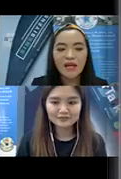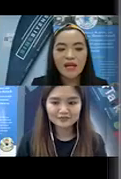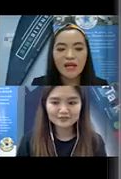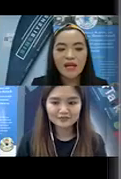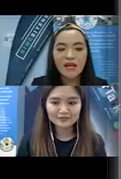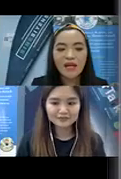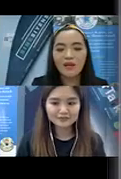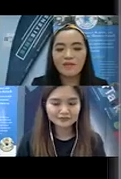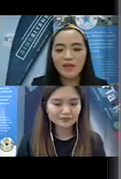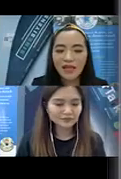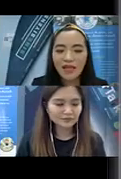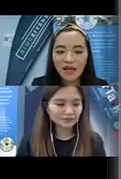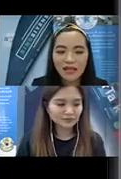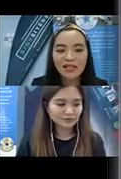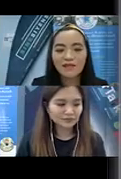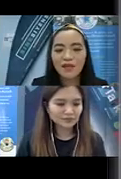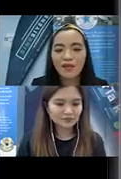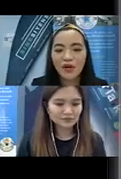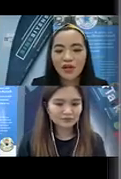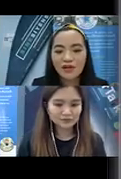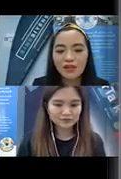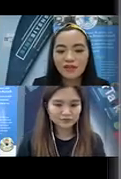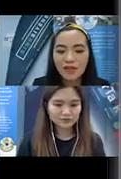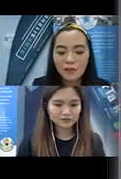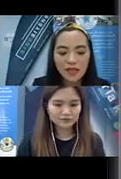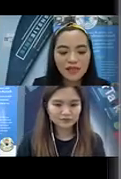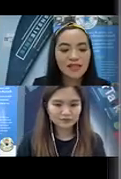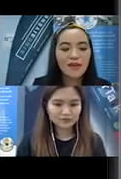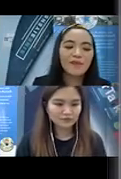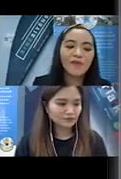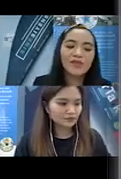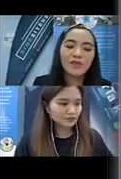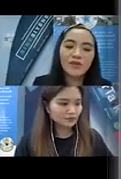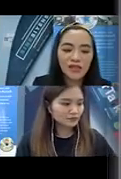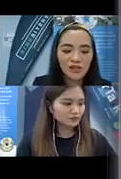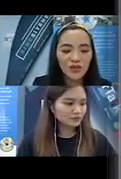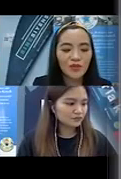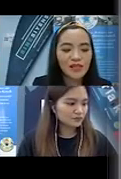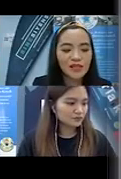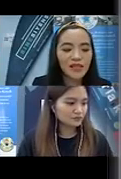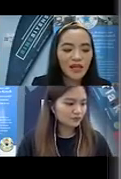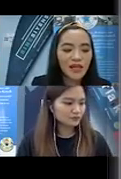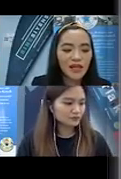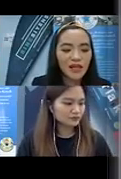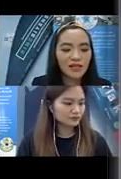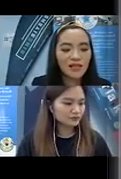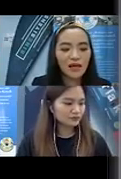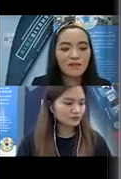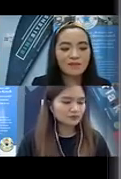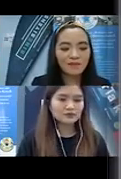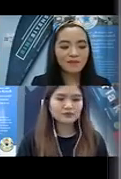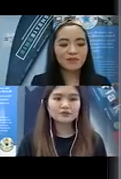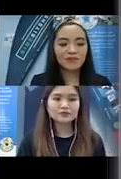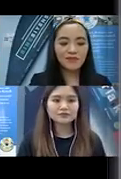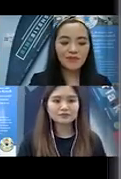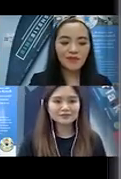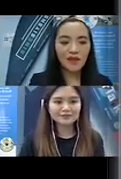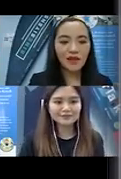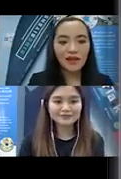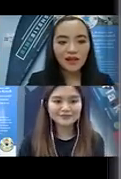We have attendees from all around the Philippines. So thank you so much. And